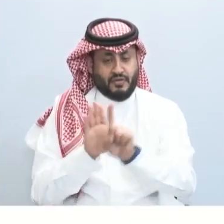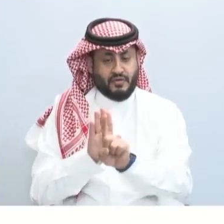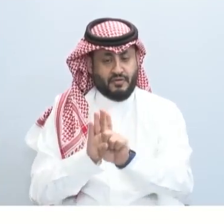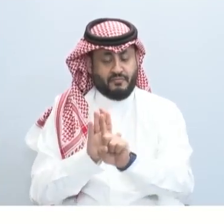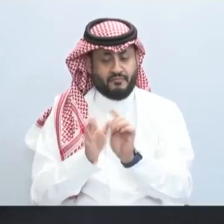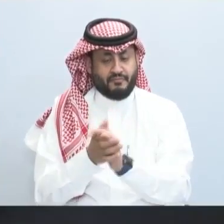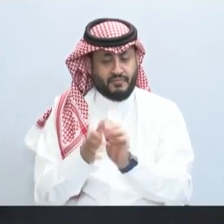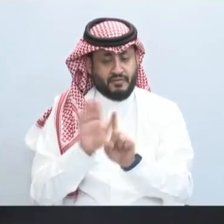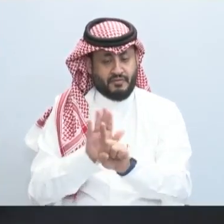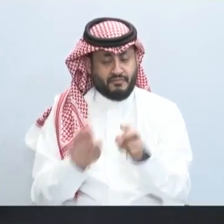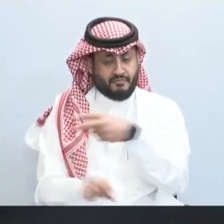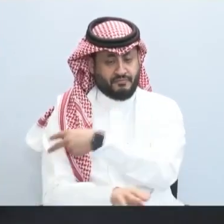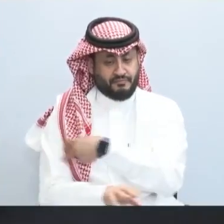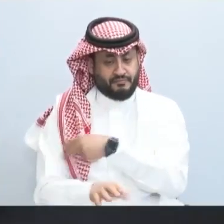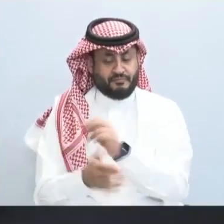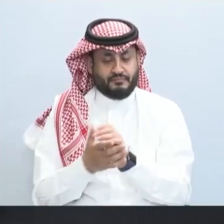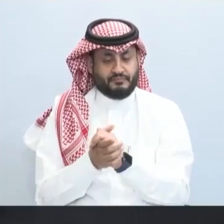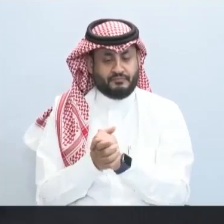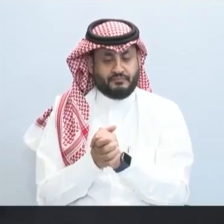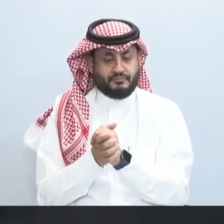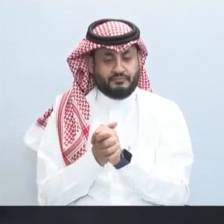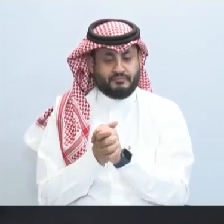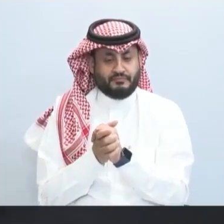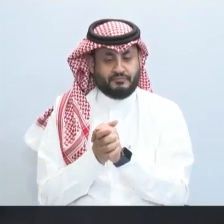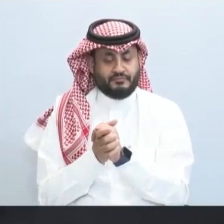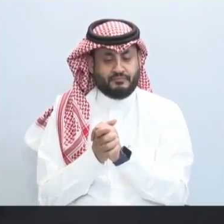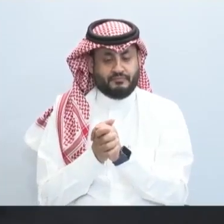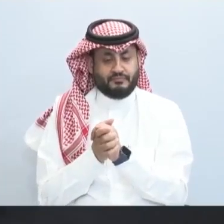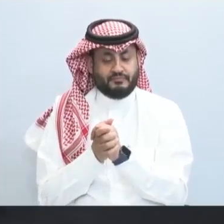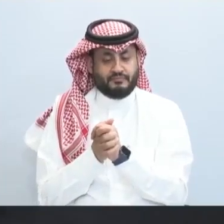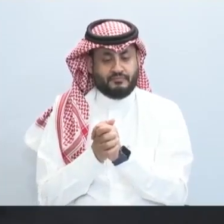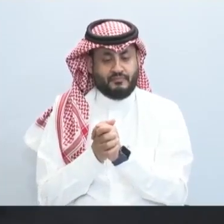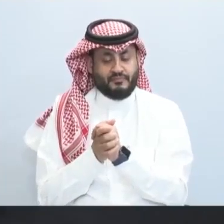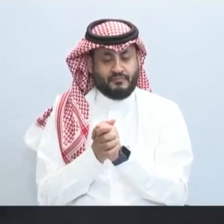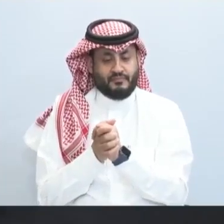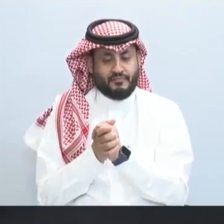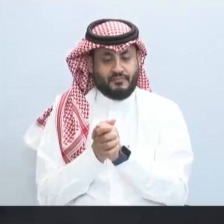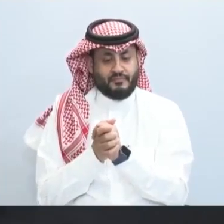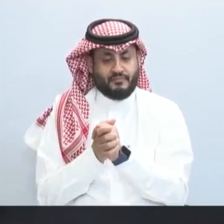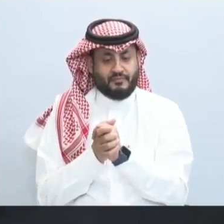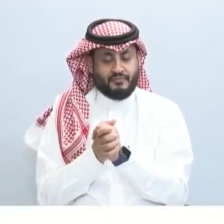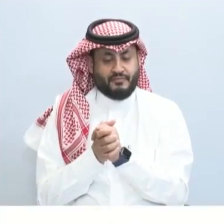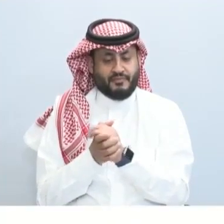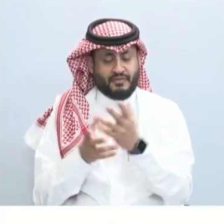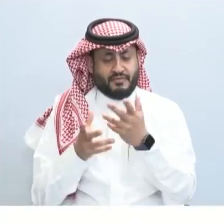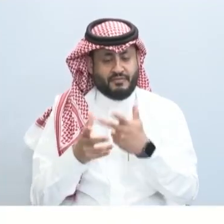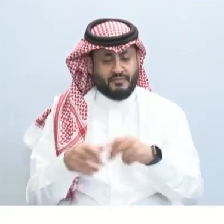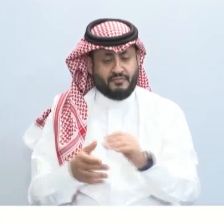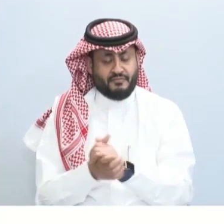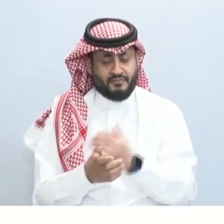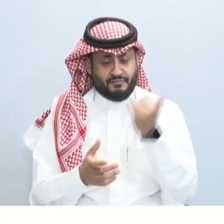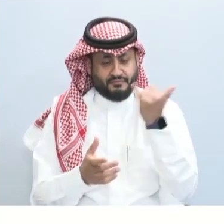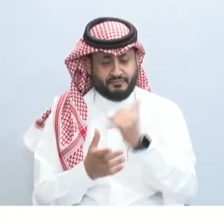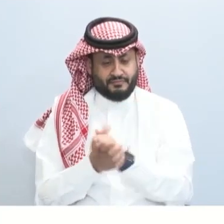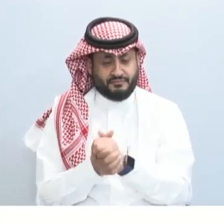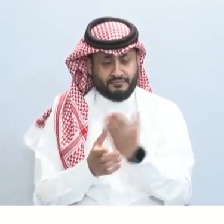the beginning with, and the other animals will follow him. So at the end, it's